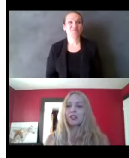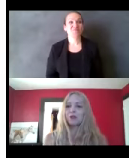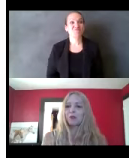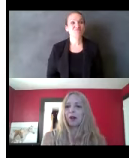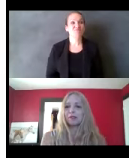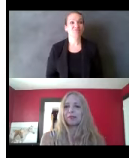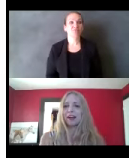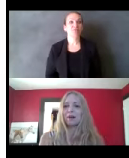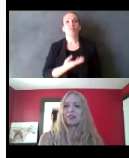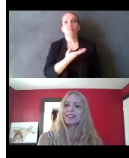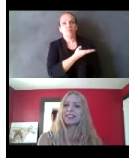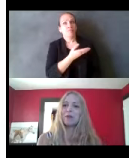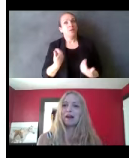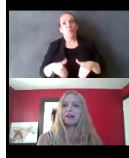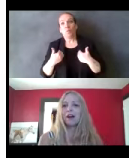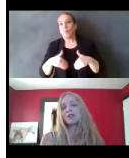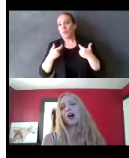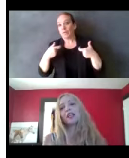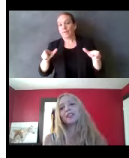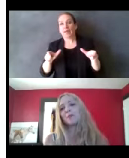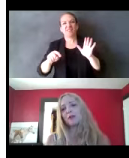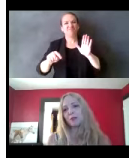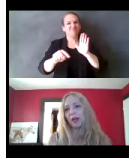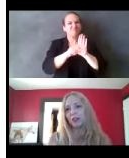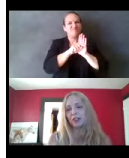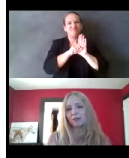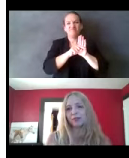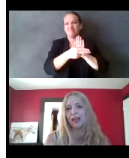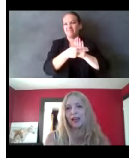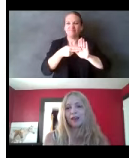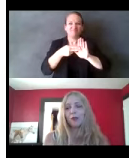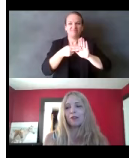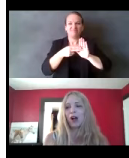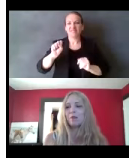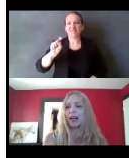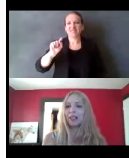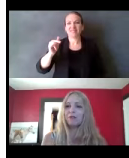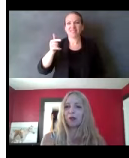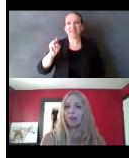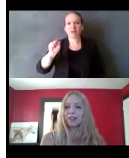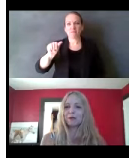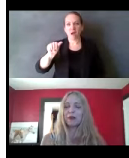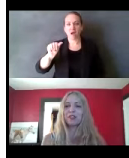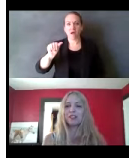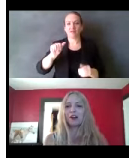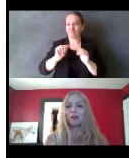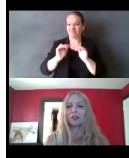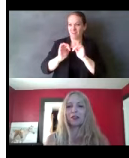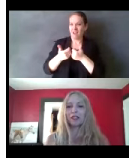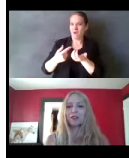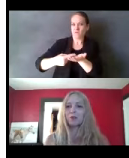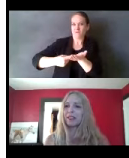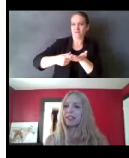This is a huge one. The stigma of talking about depression. We've gone back and forth, as I was mentioning to